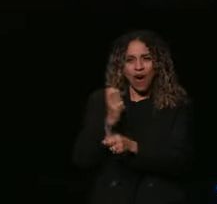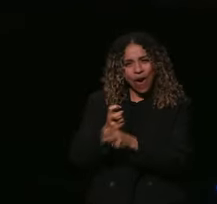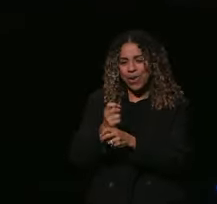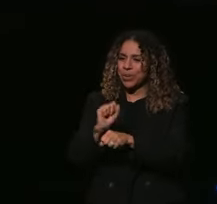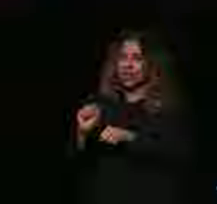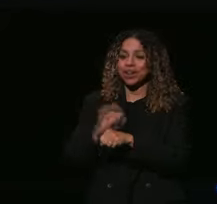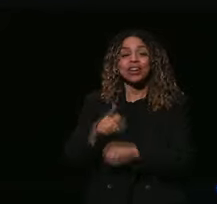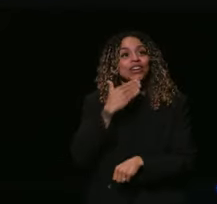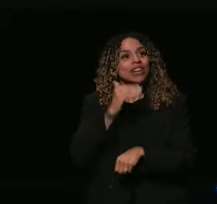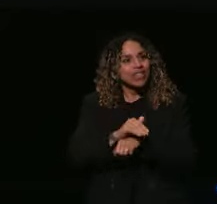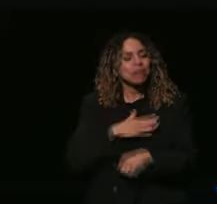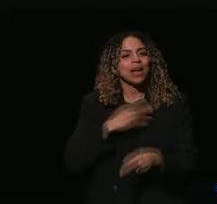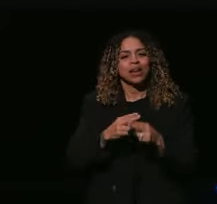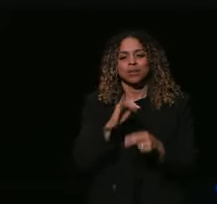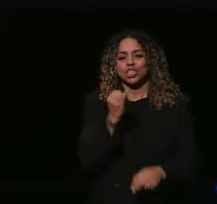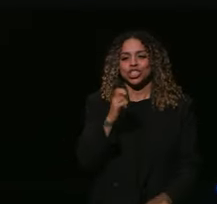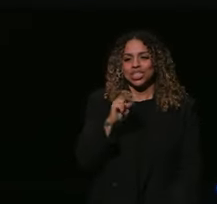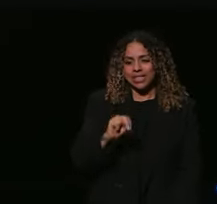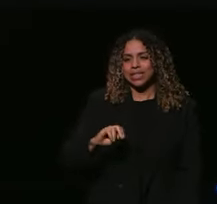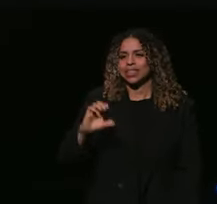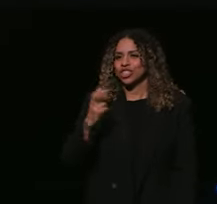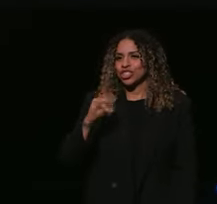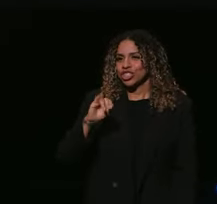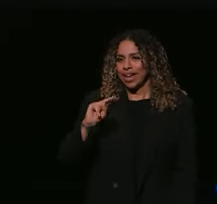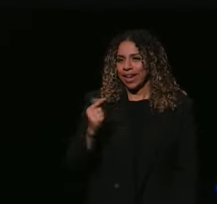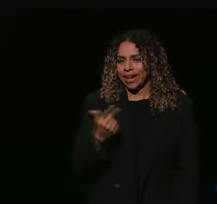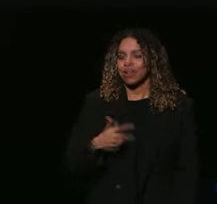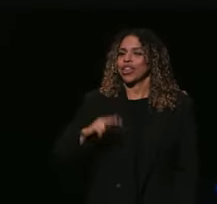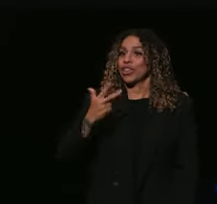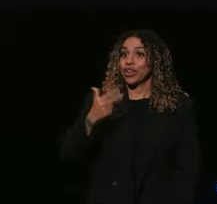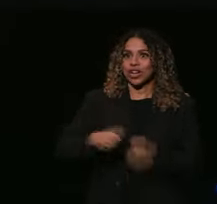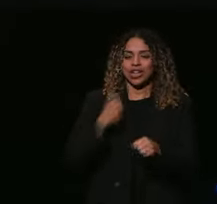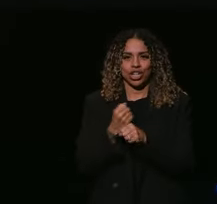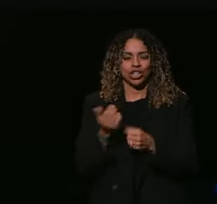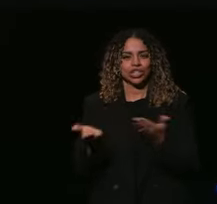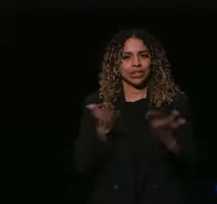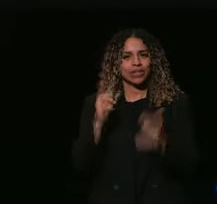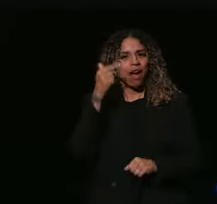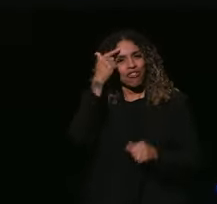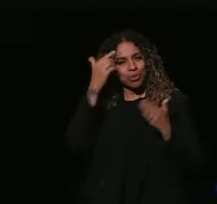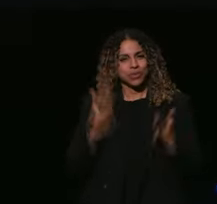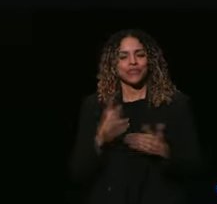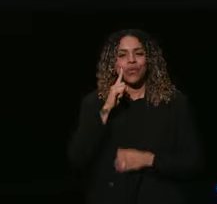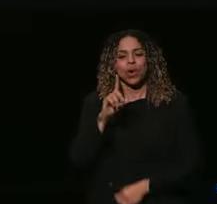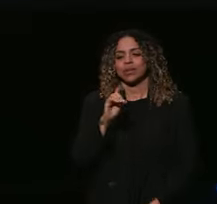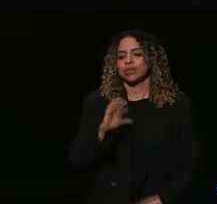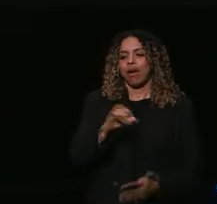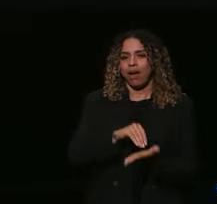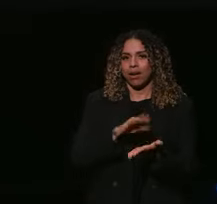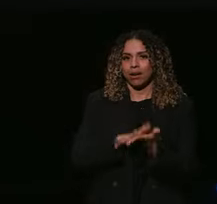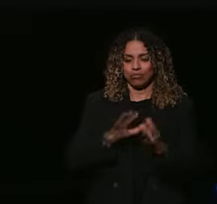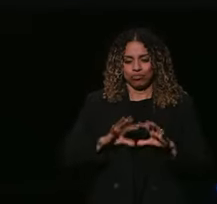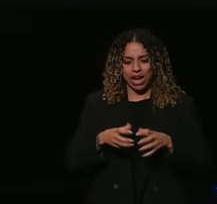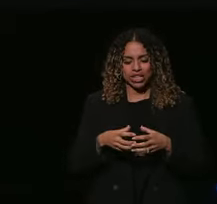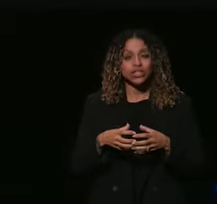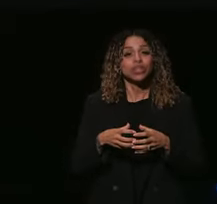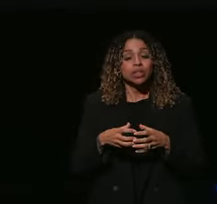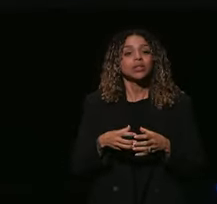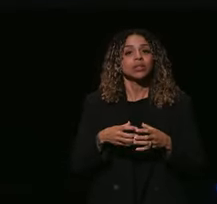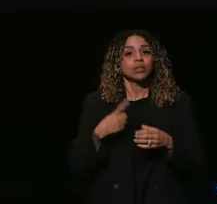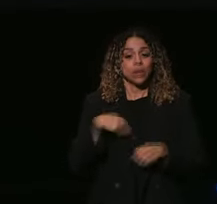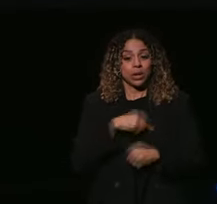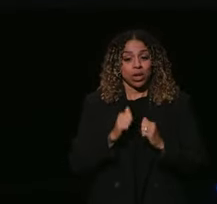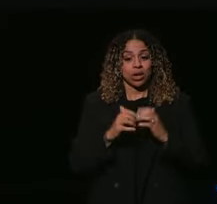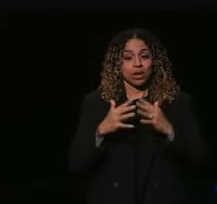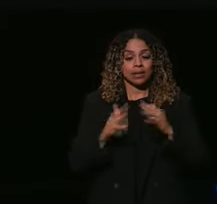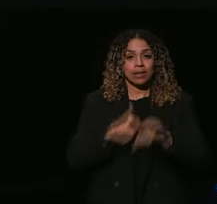is Gene Chen, and this is my third year serving as a governor of the documentary branch. The documentary branch was established